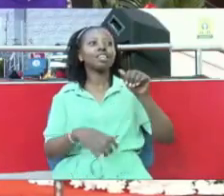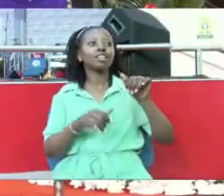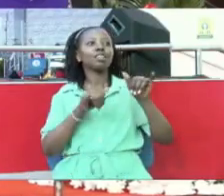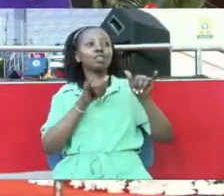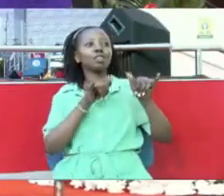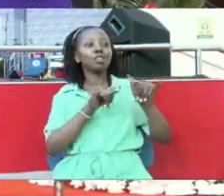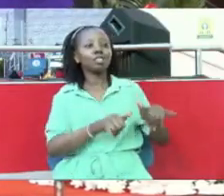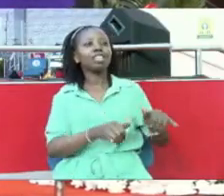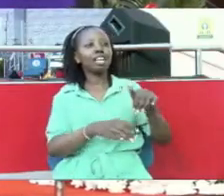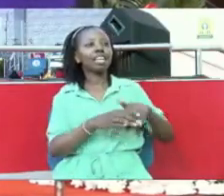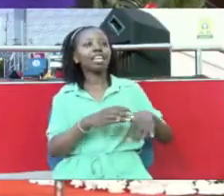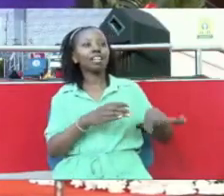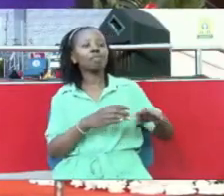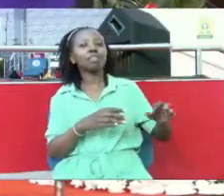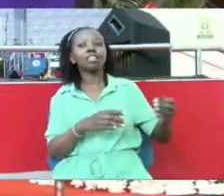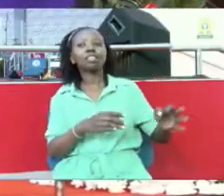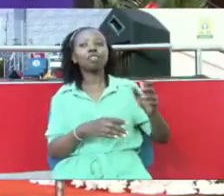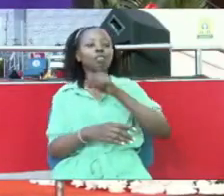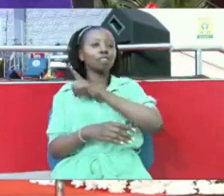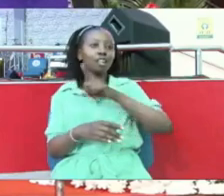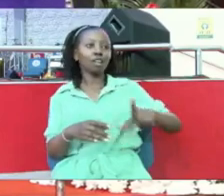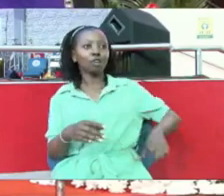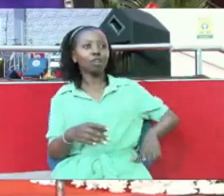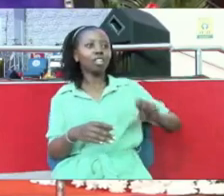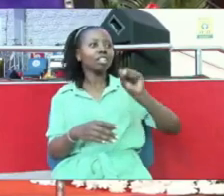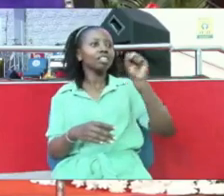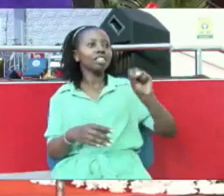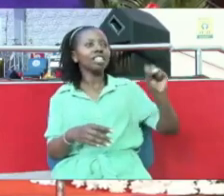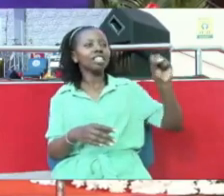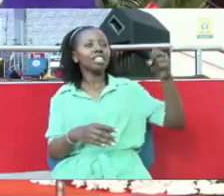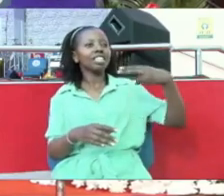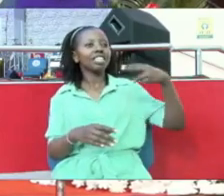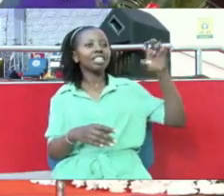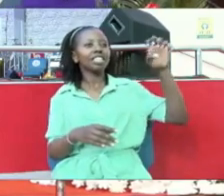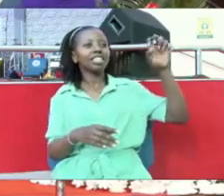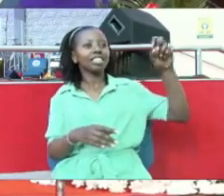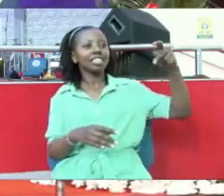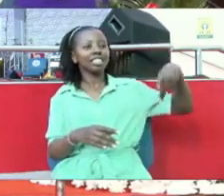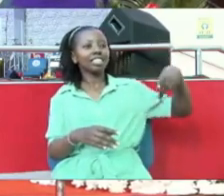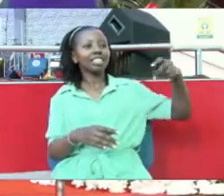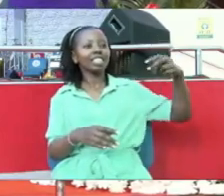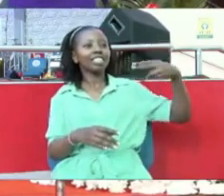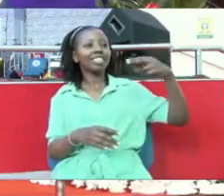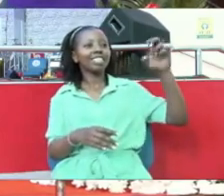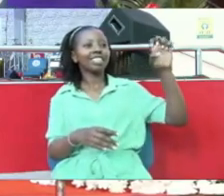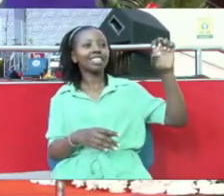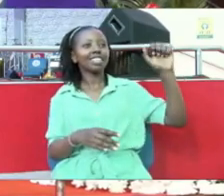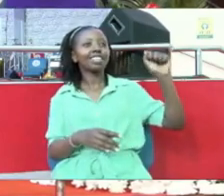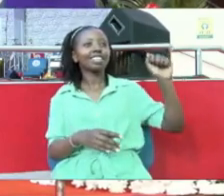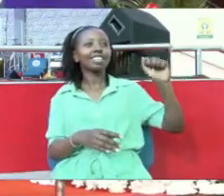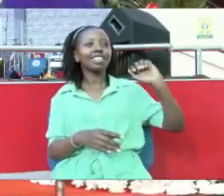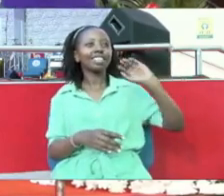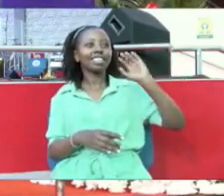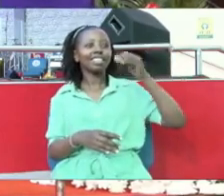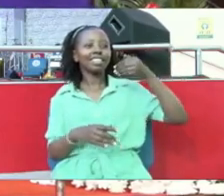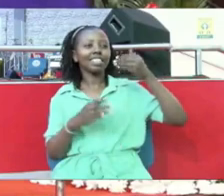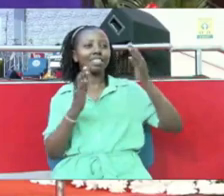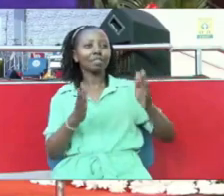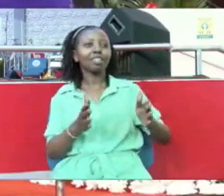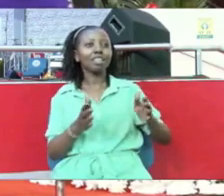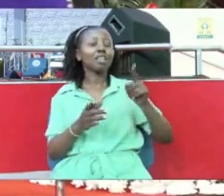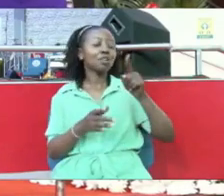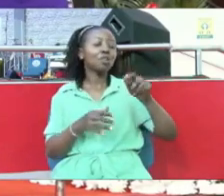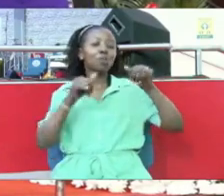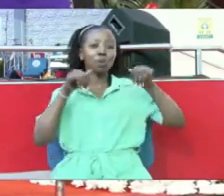of God. Unadumu kwenye uwepo wa Bwana. You are waiting patiently for him to do what he must do. Unamngojea